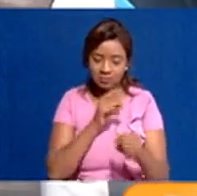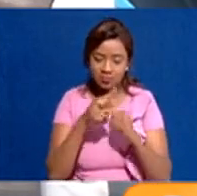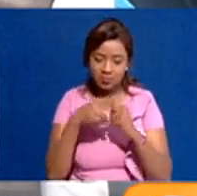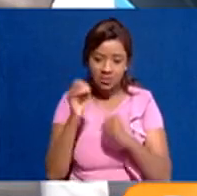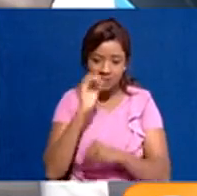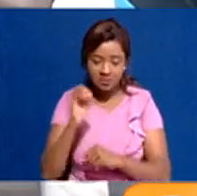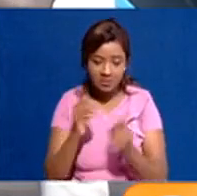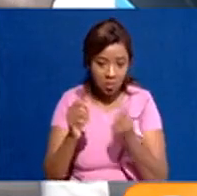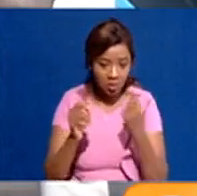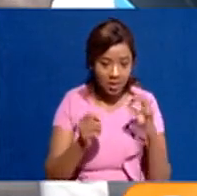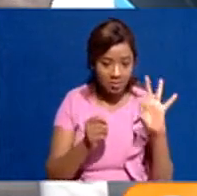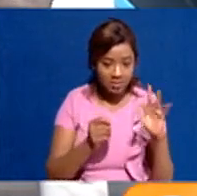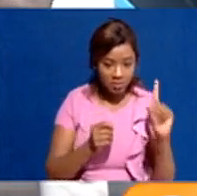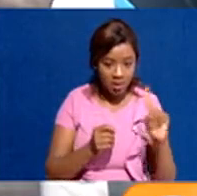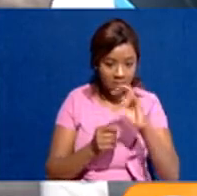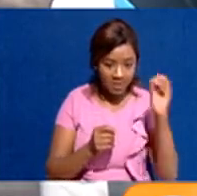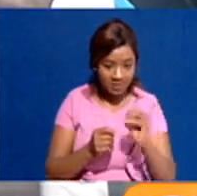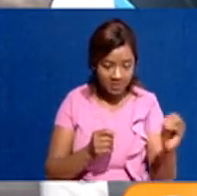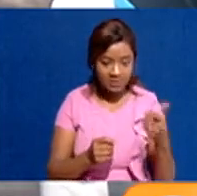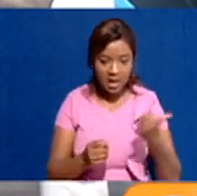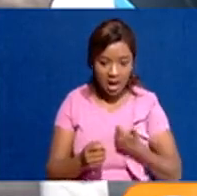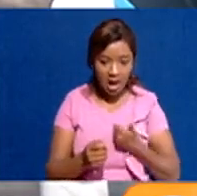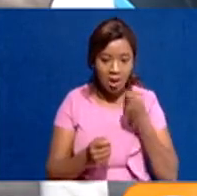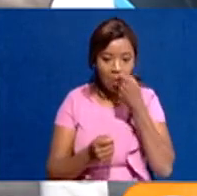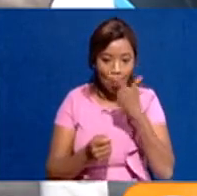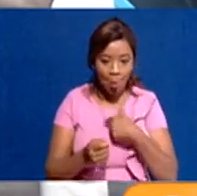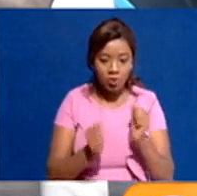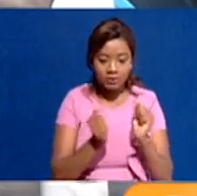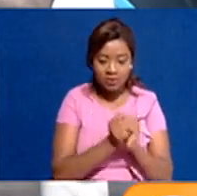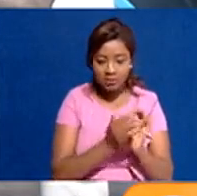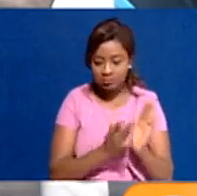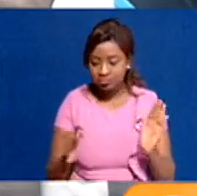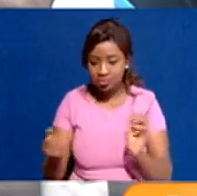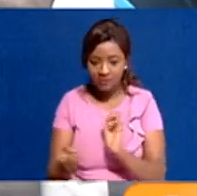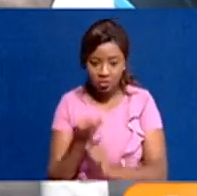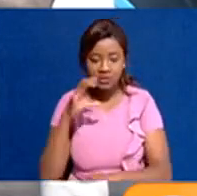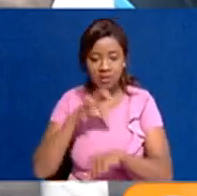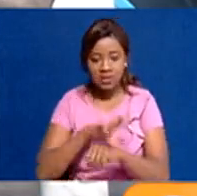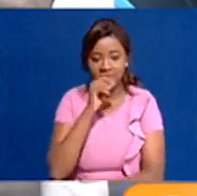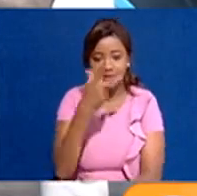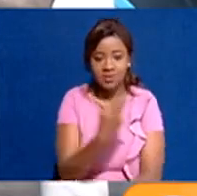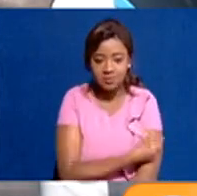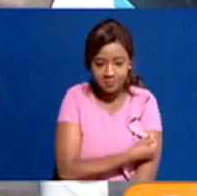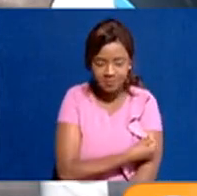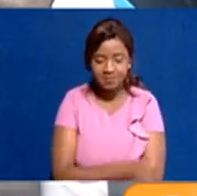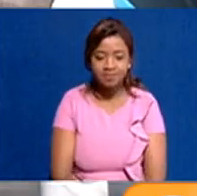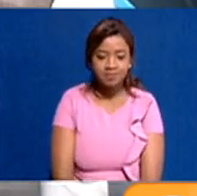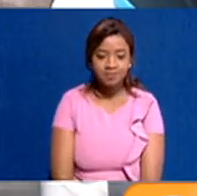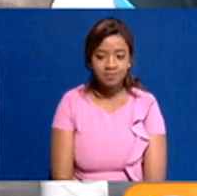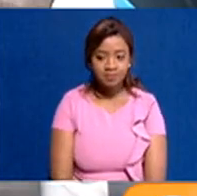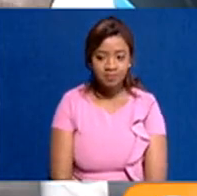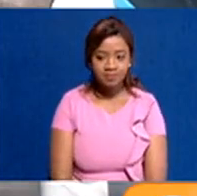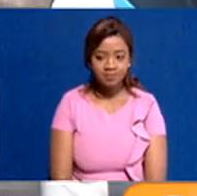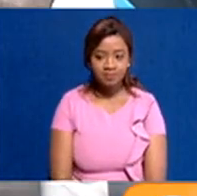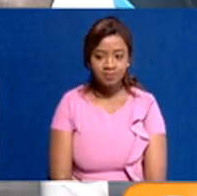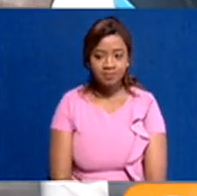paltry 31% of girls aged between 10 and 14 years having completed the HPV vaccination